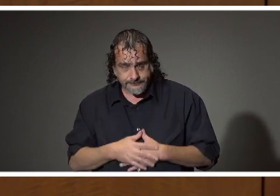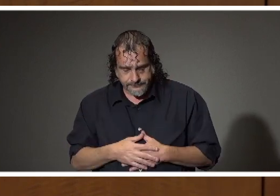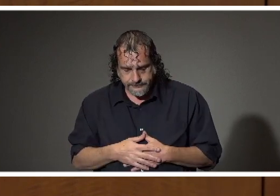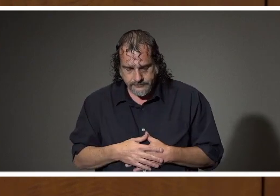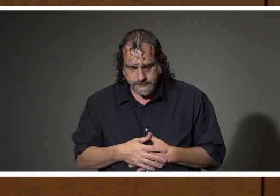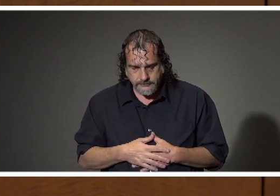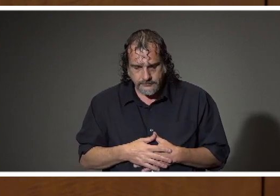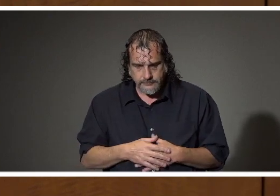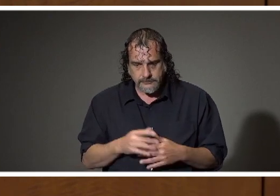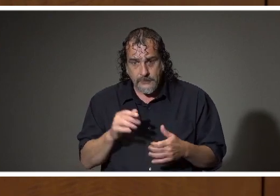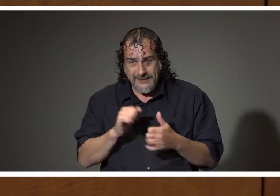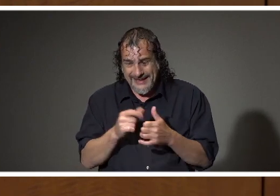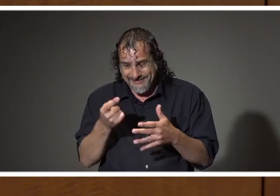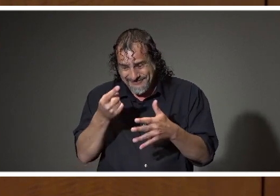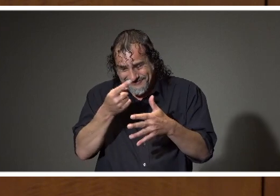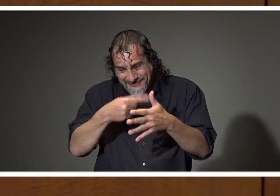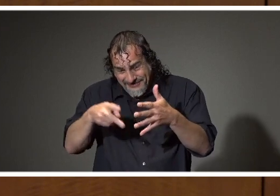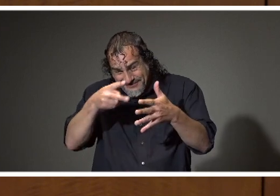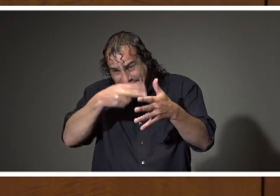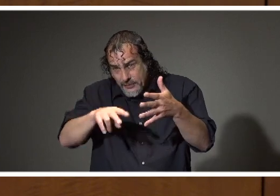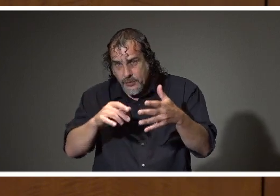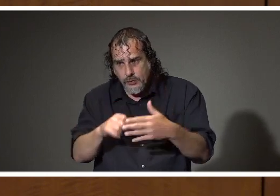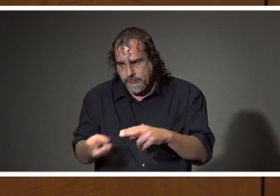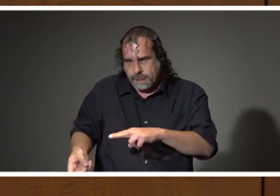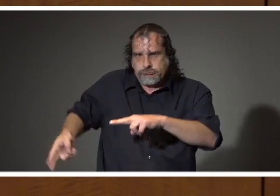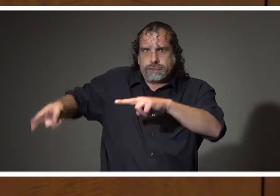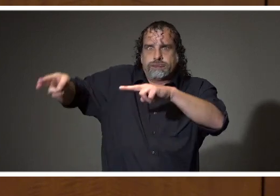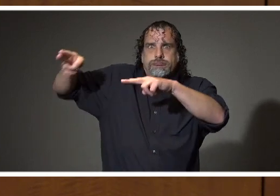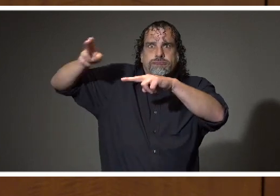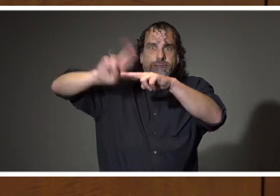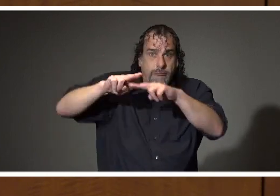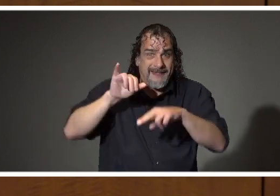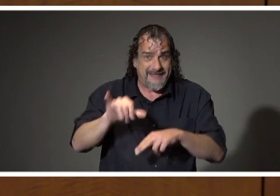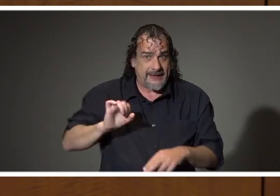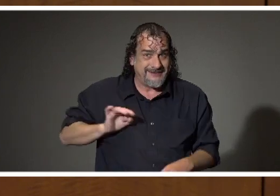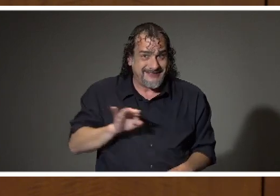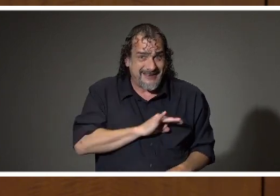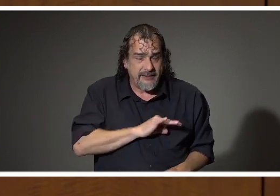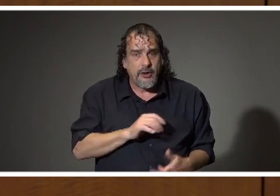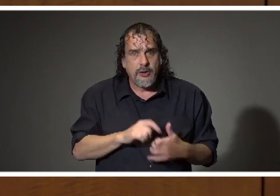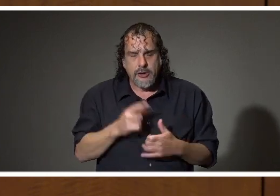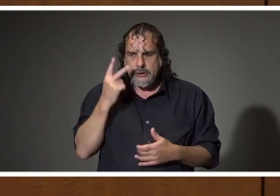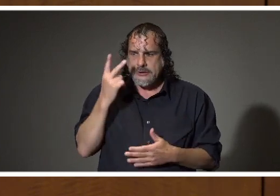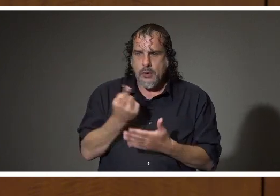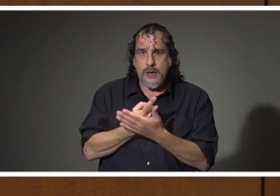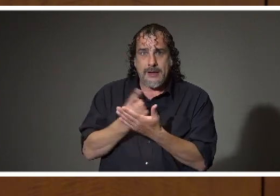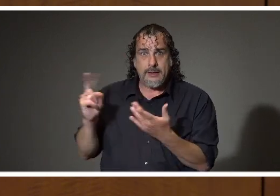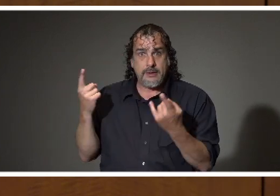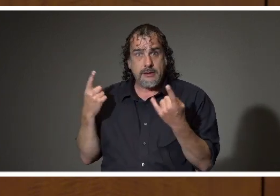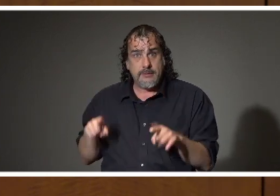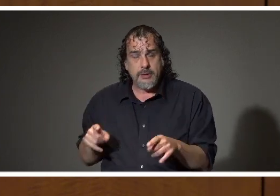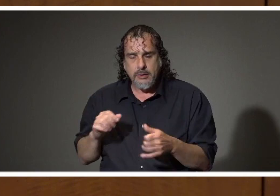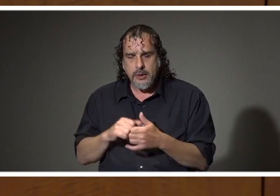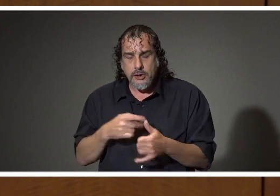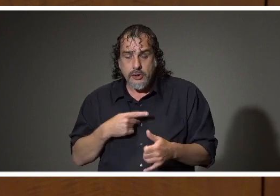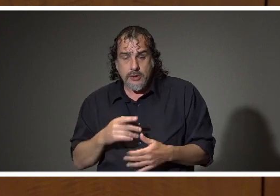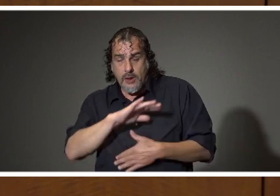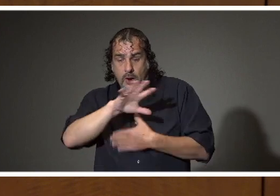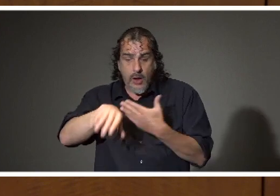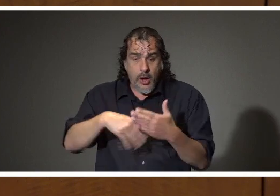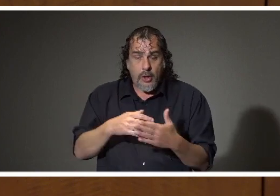a few short weeks. When you looked at what happened last week in overall claims, what you saw is that